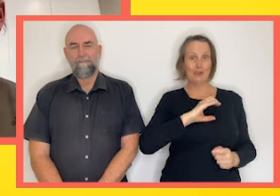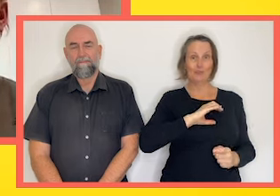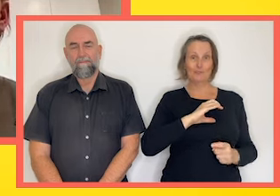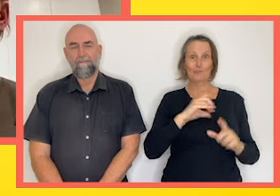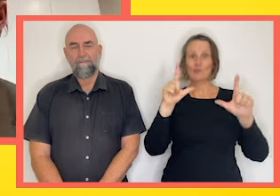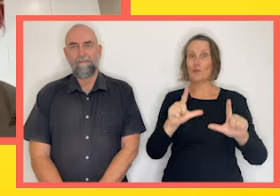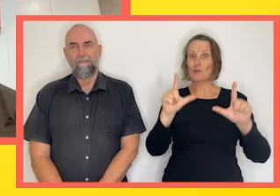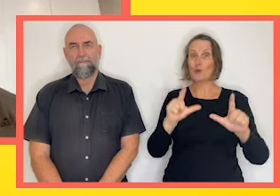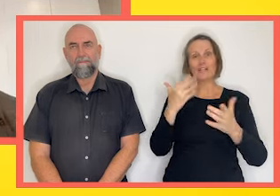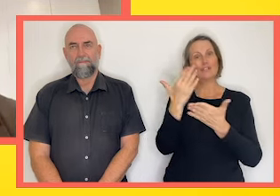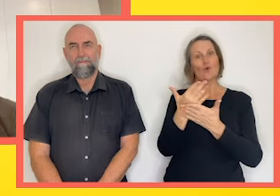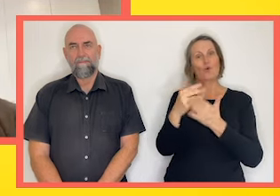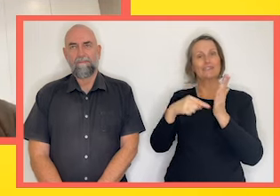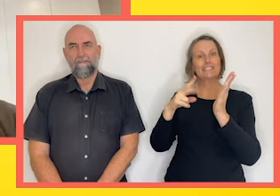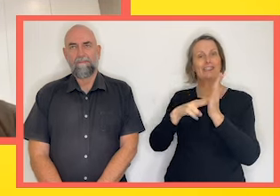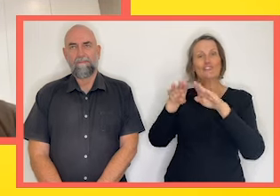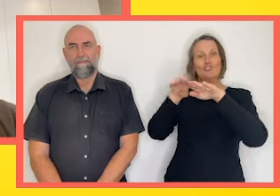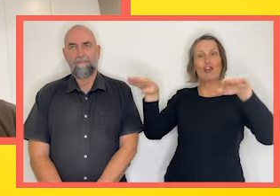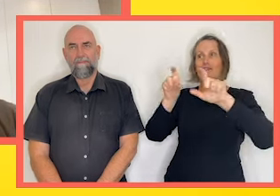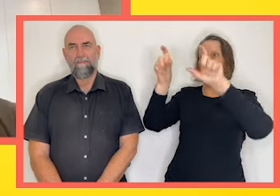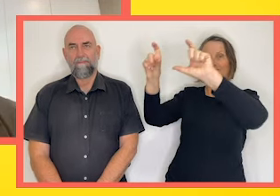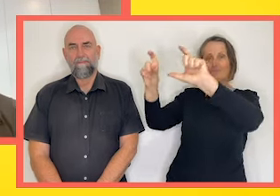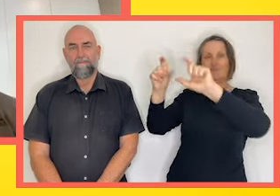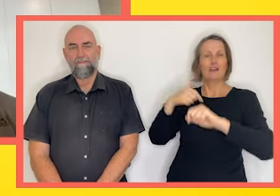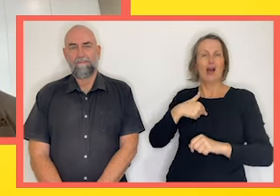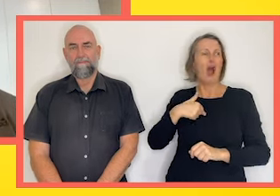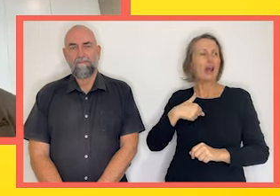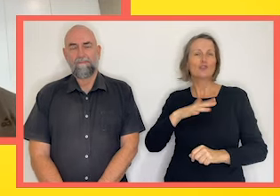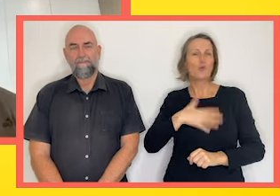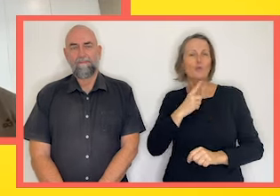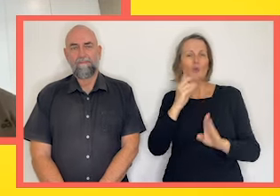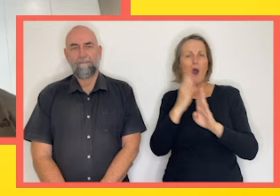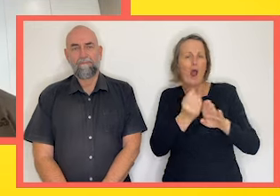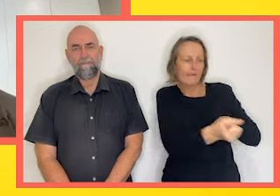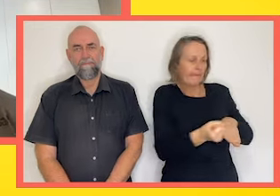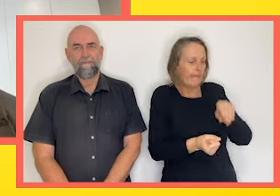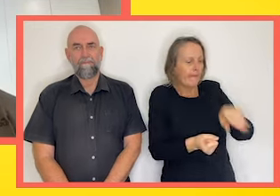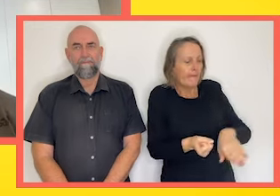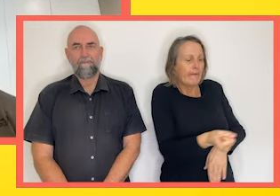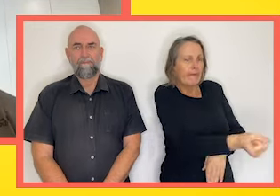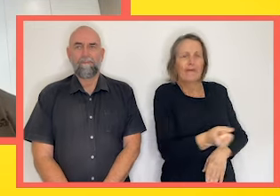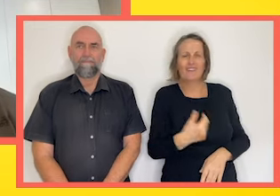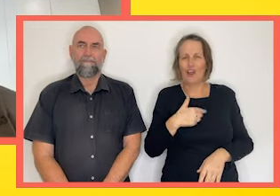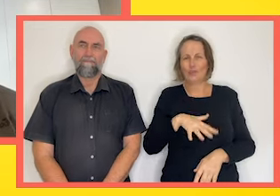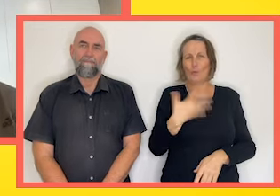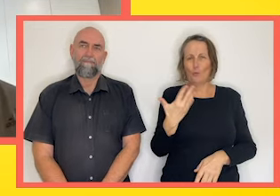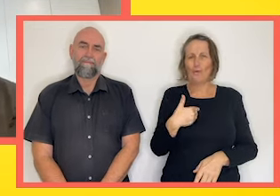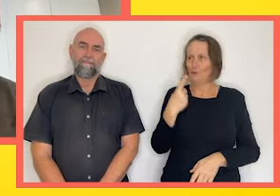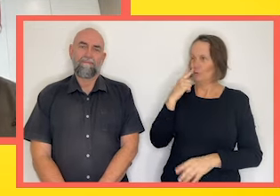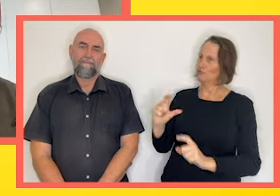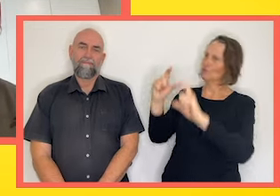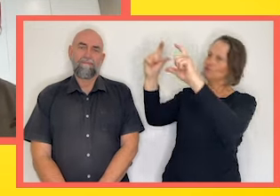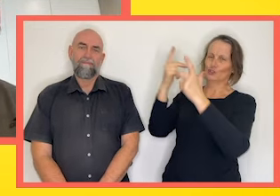on the TV cabinet for everyone to see because I'm not a big fan of hiding your medals away. I think there's a lot of people besides me who put in more